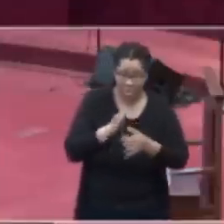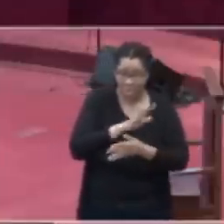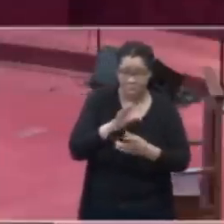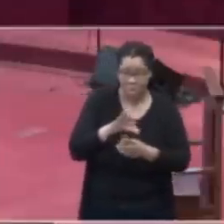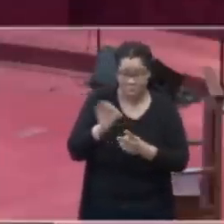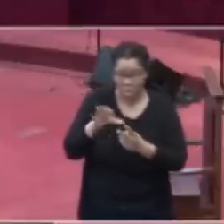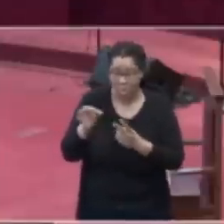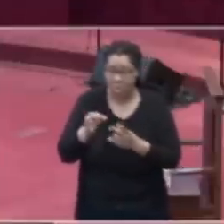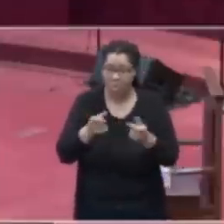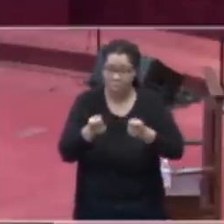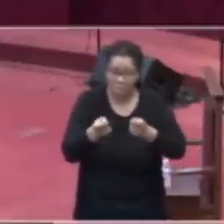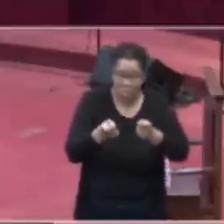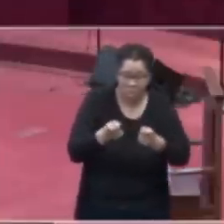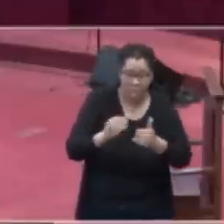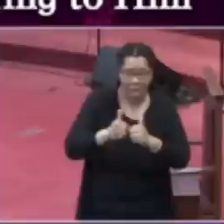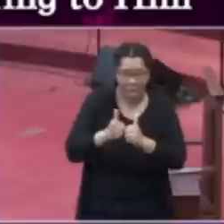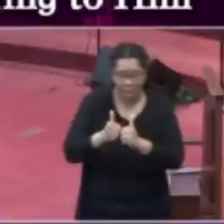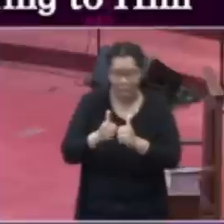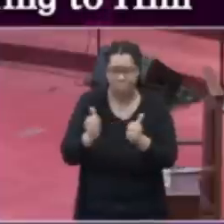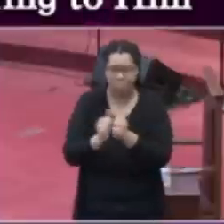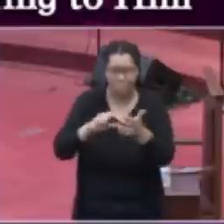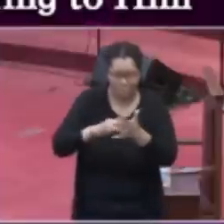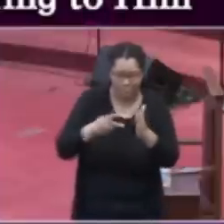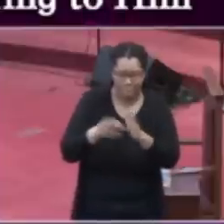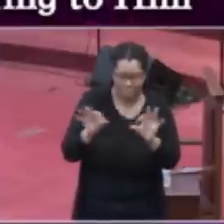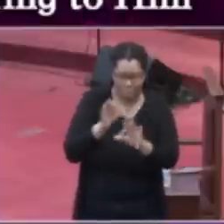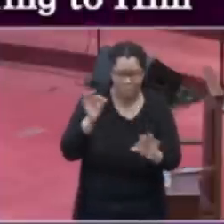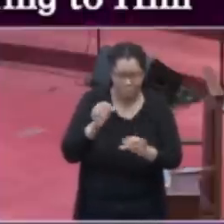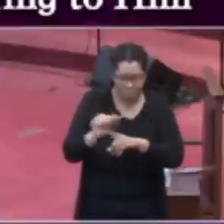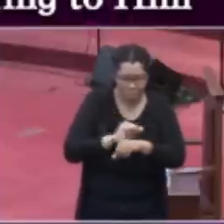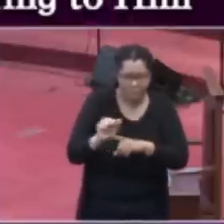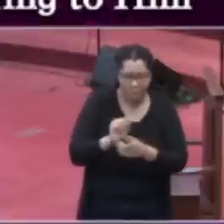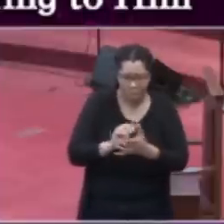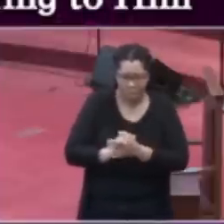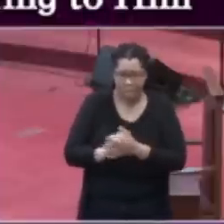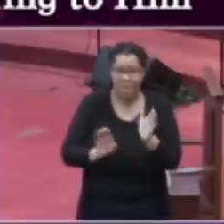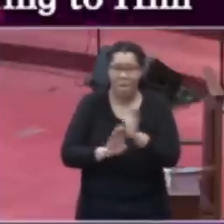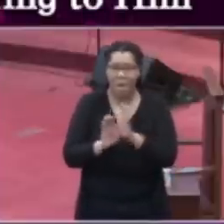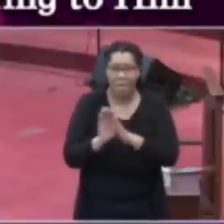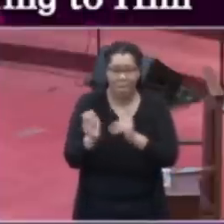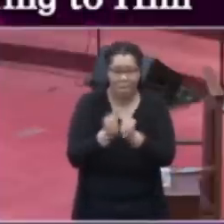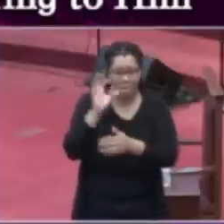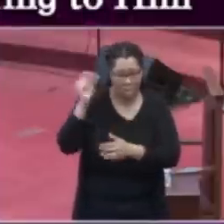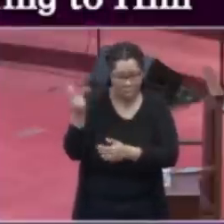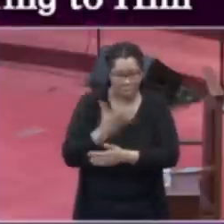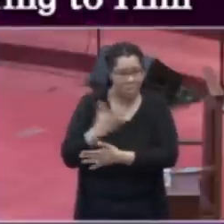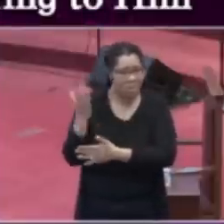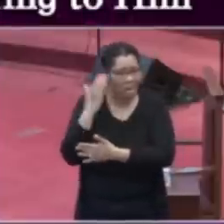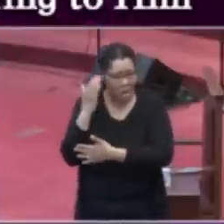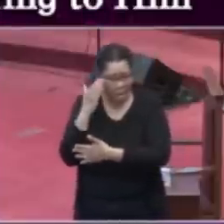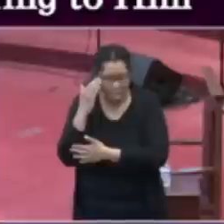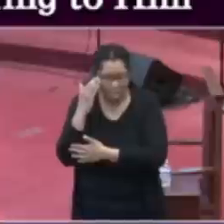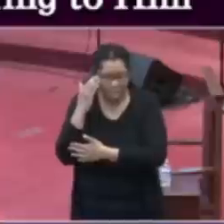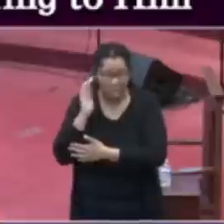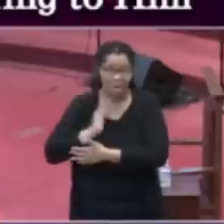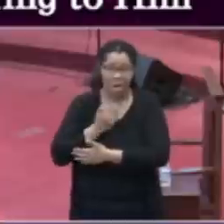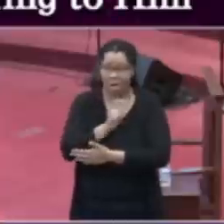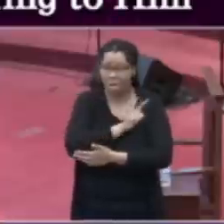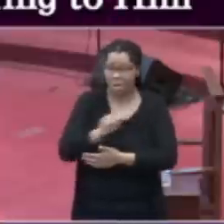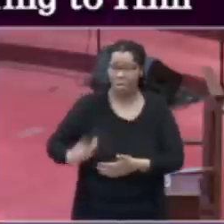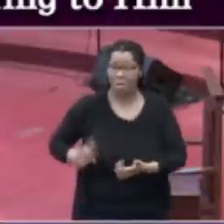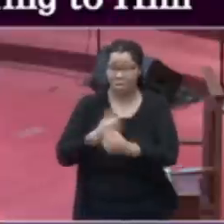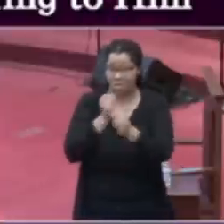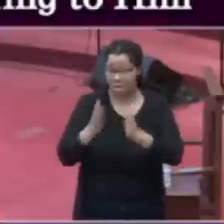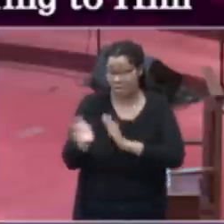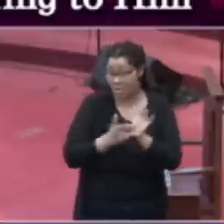by intentional spiritual practice. Here's specifically how he puts it. Grow in the grace and the knowledge of our Lord and Savior Jesus